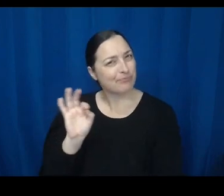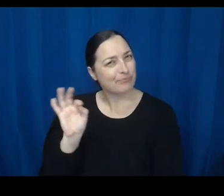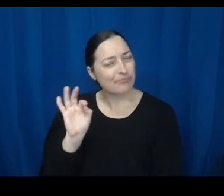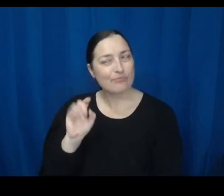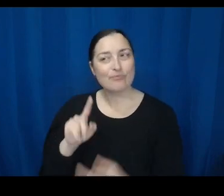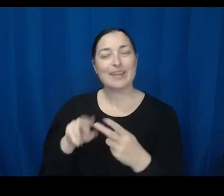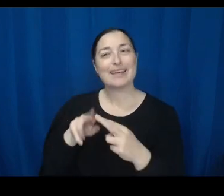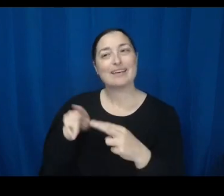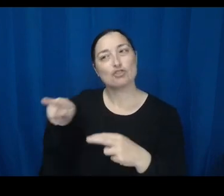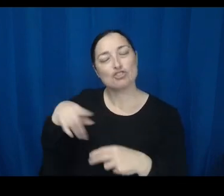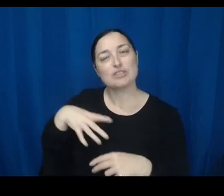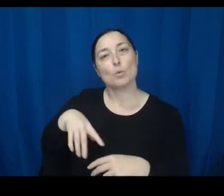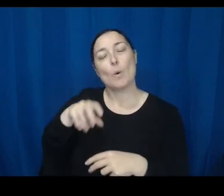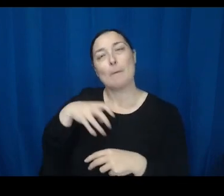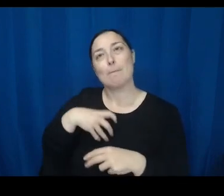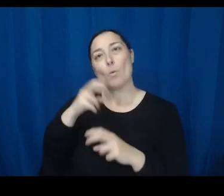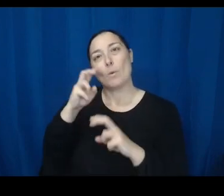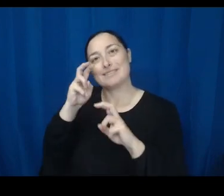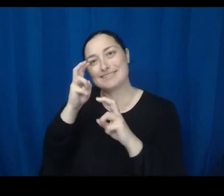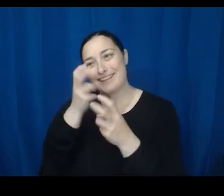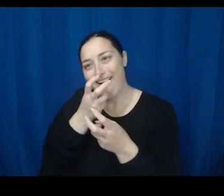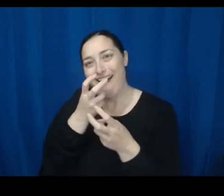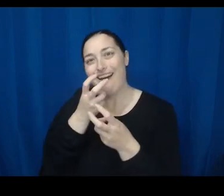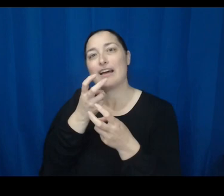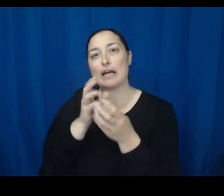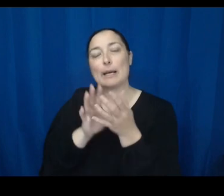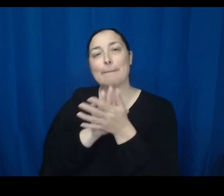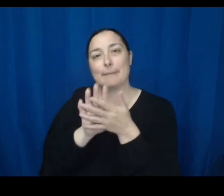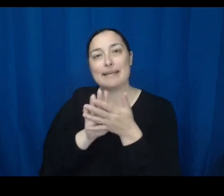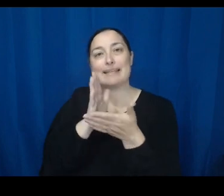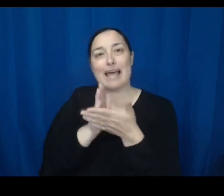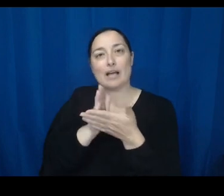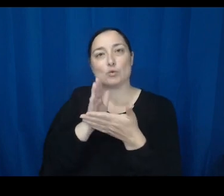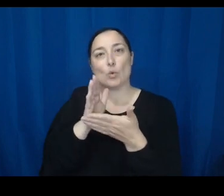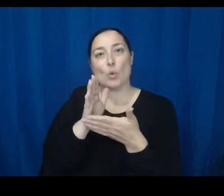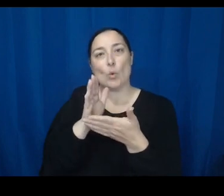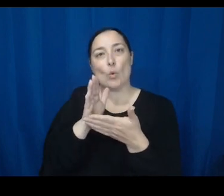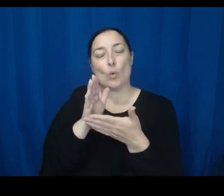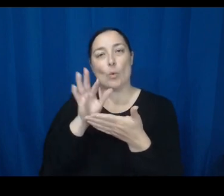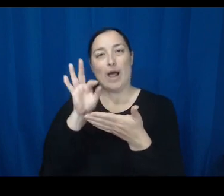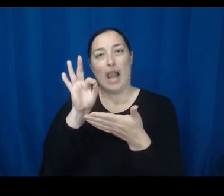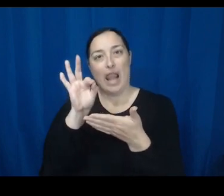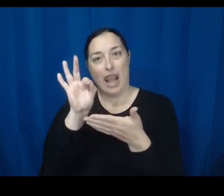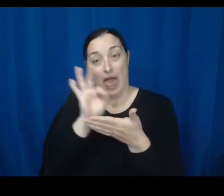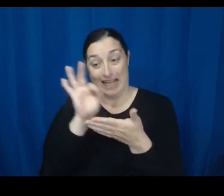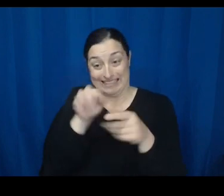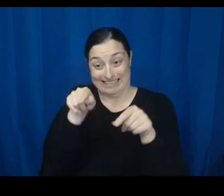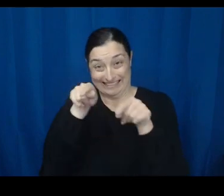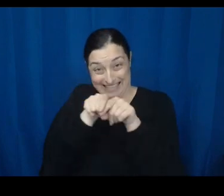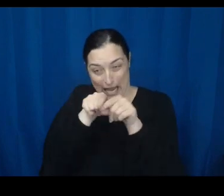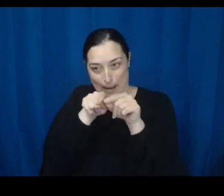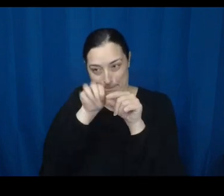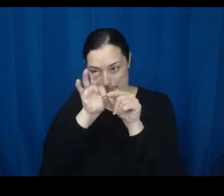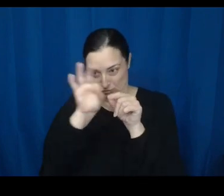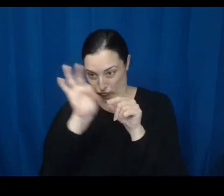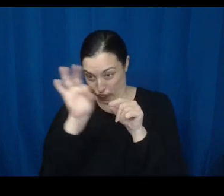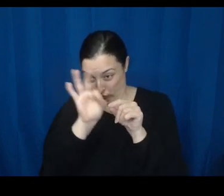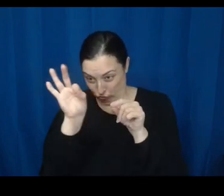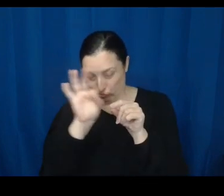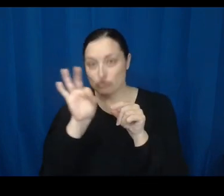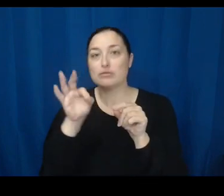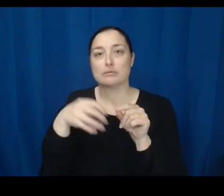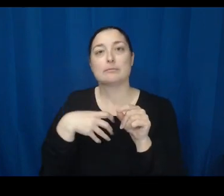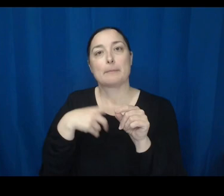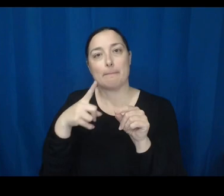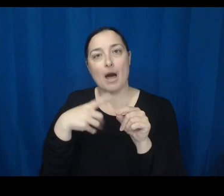darker, it's more about building up the density of the lines within the same direction that they're already going. And particularly